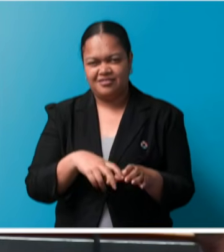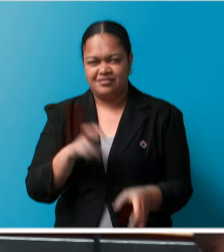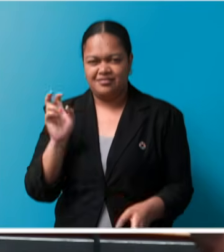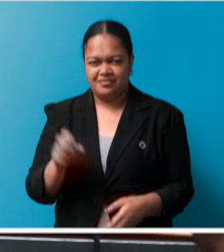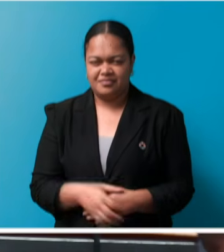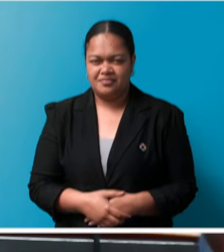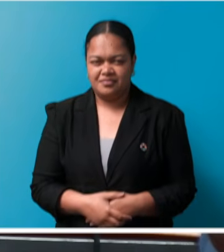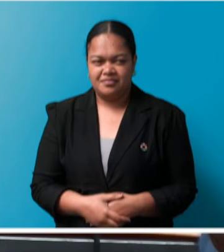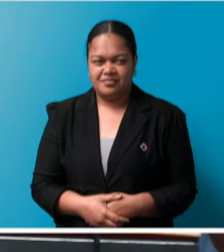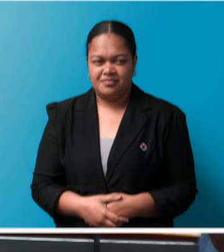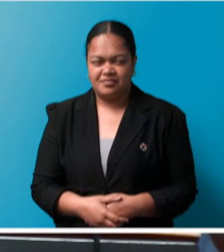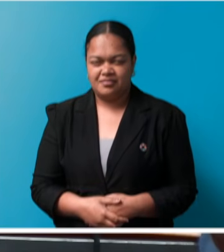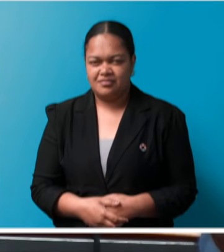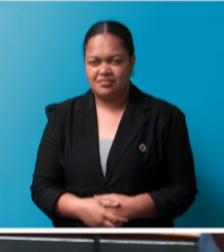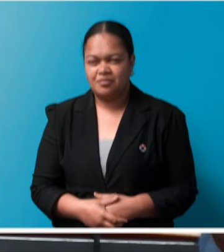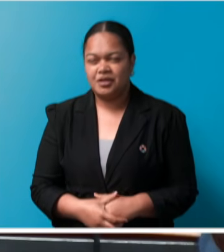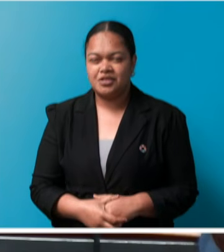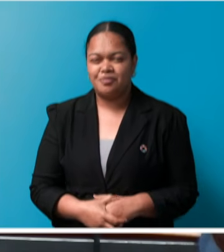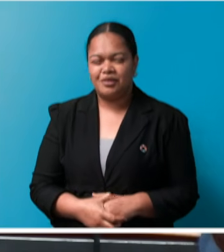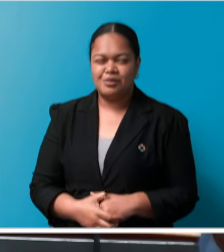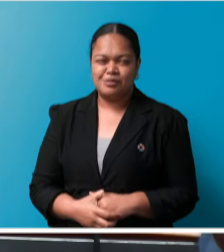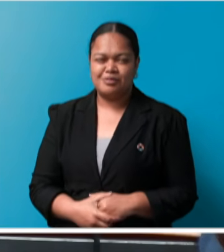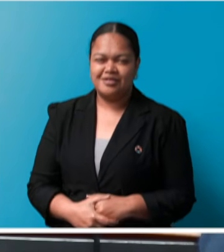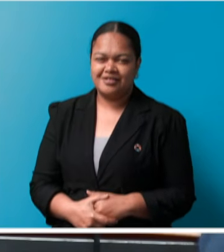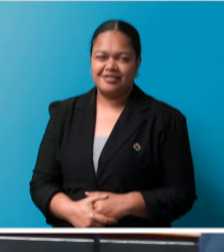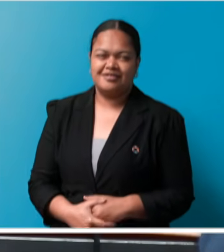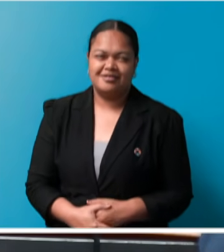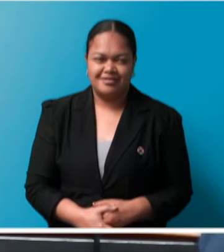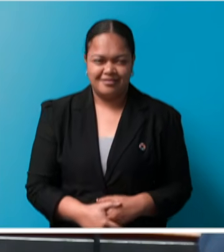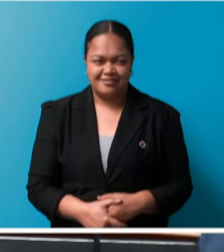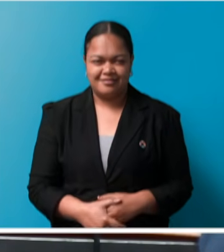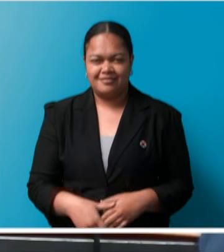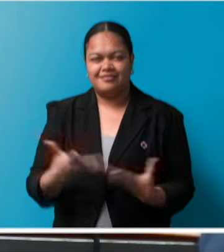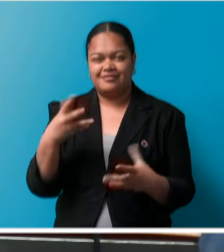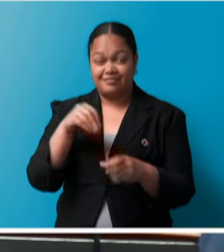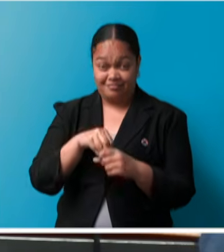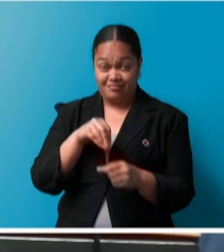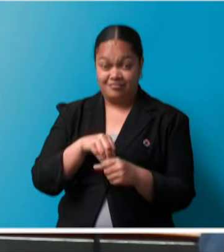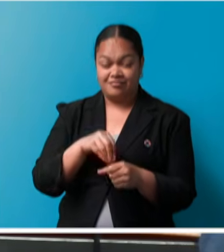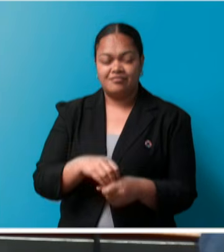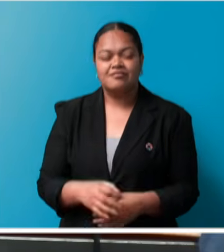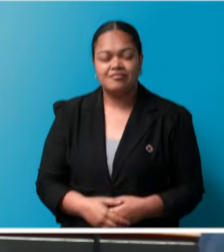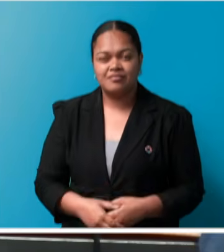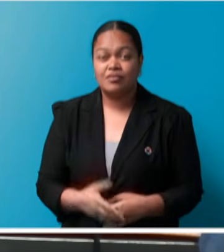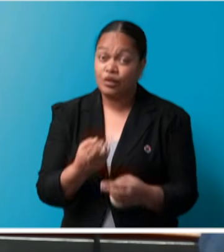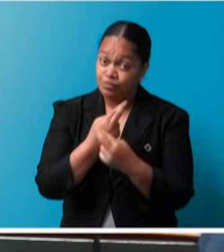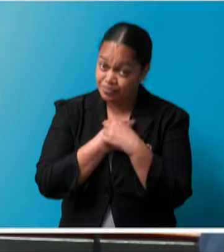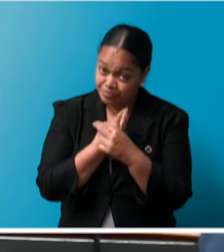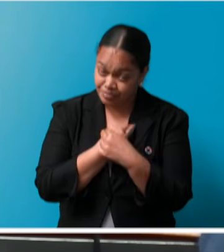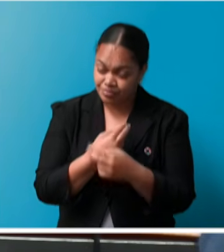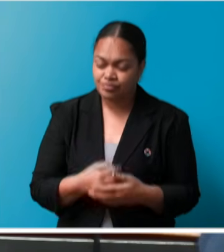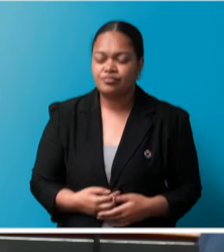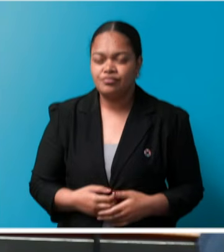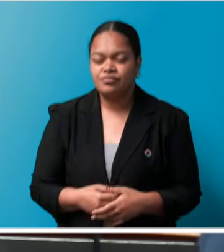We are investing in programs that foster inclusion, a mutual respect, a